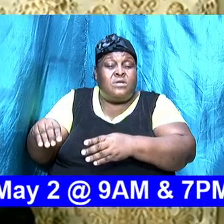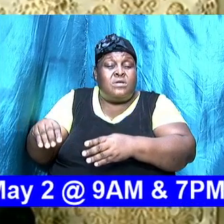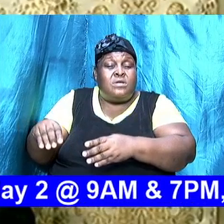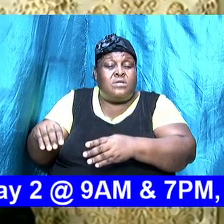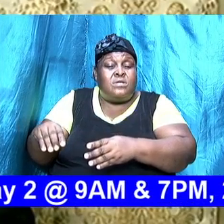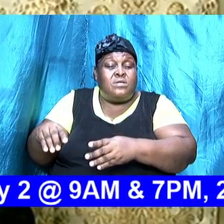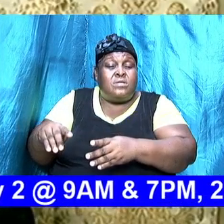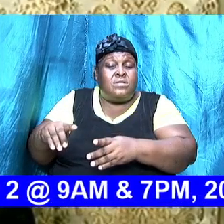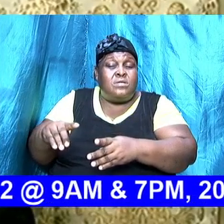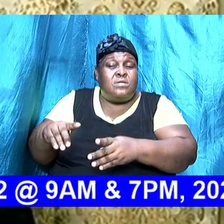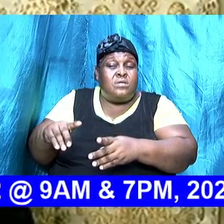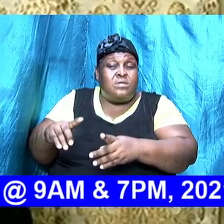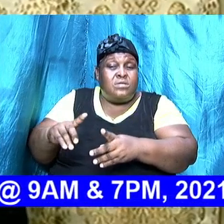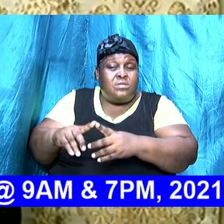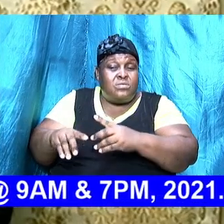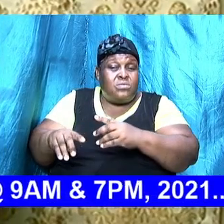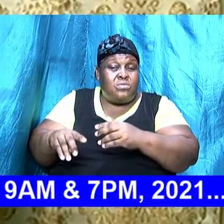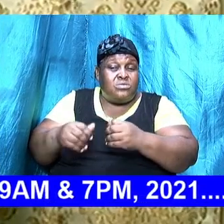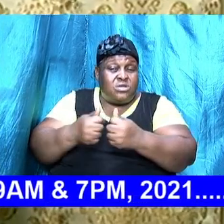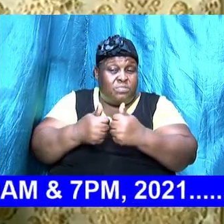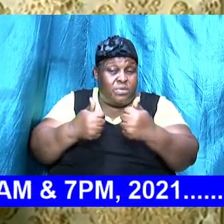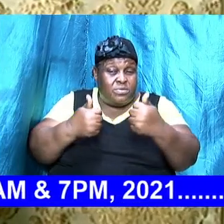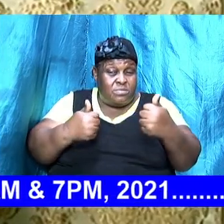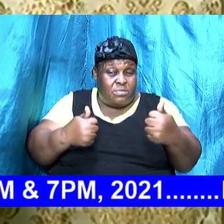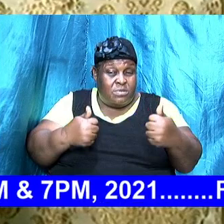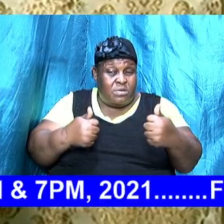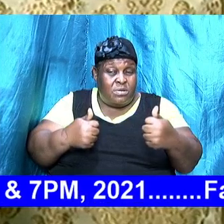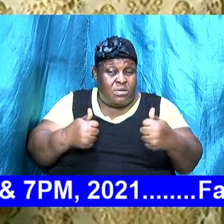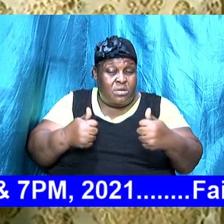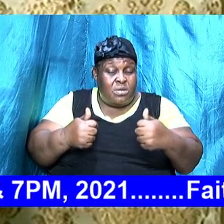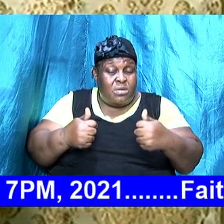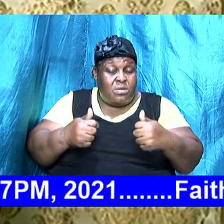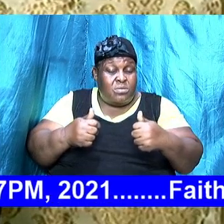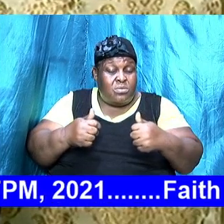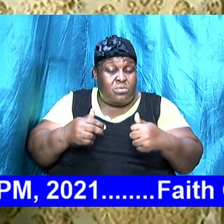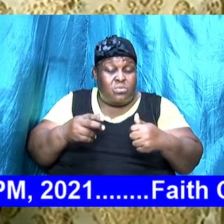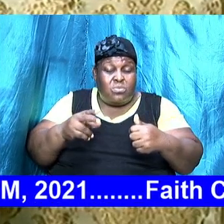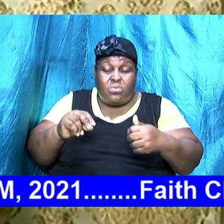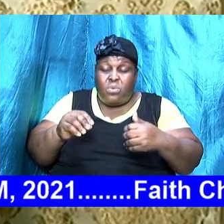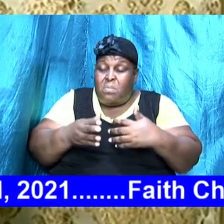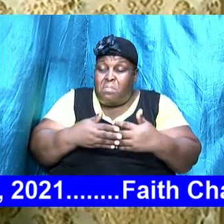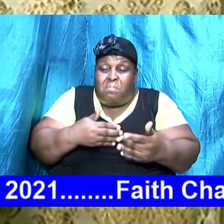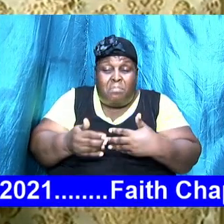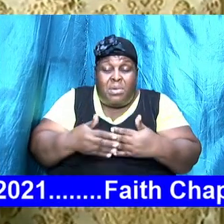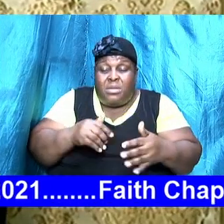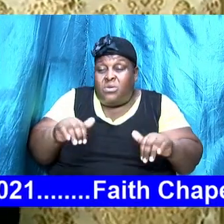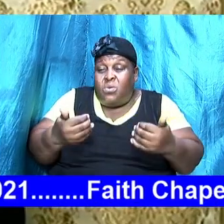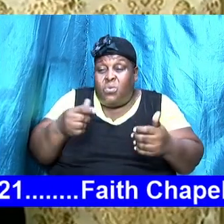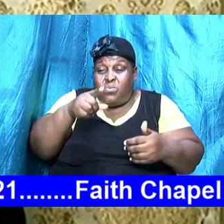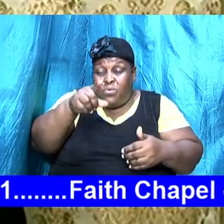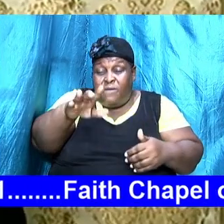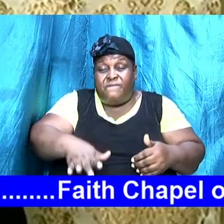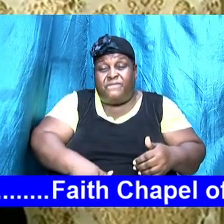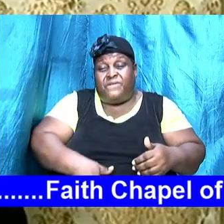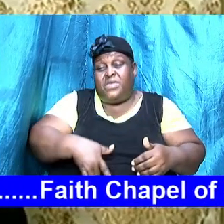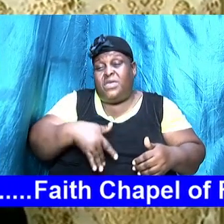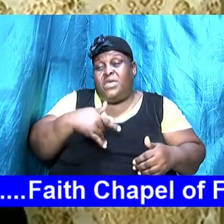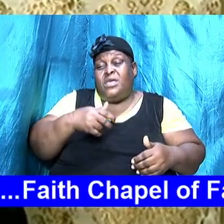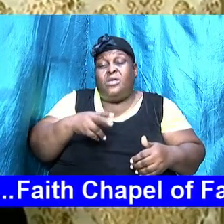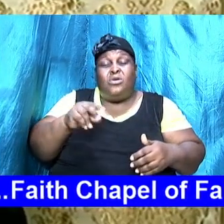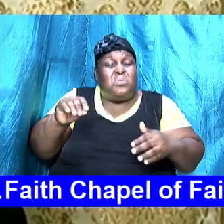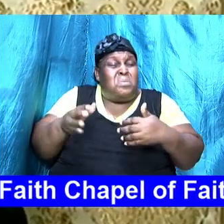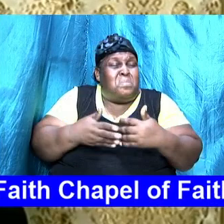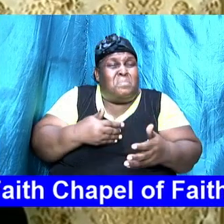matter how you feel. It doesn't matter how long the thing has been in disrepair. It doesn't matter